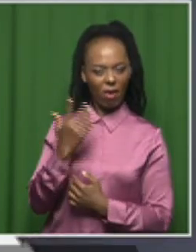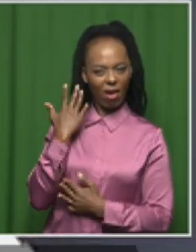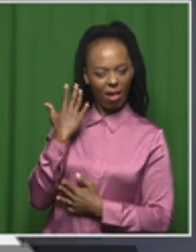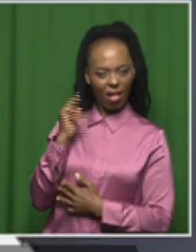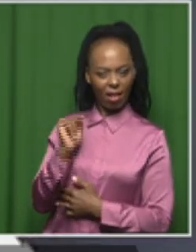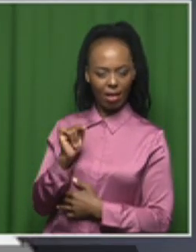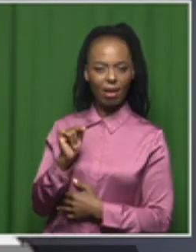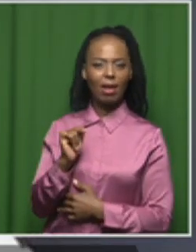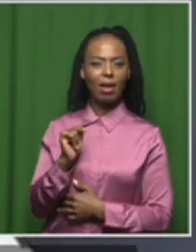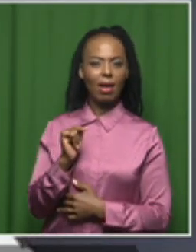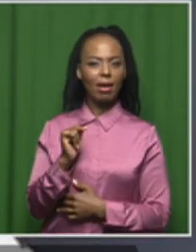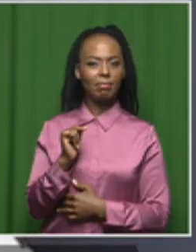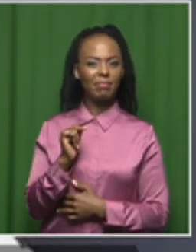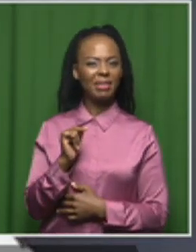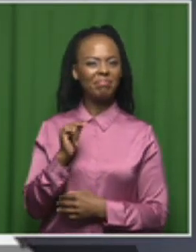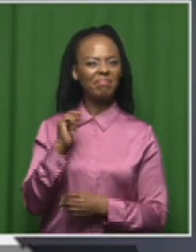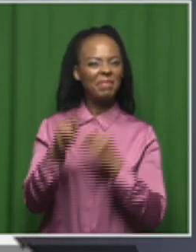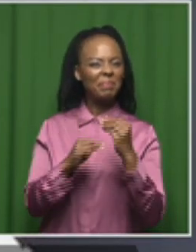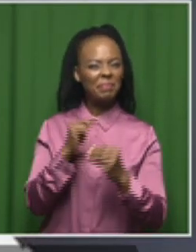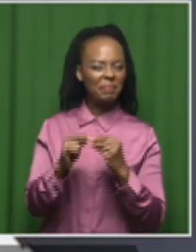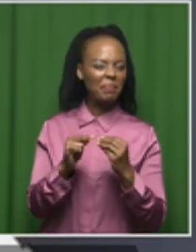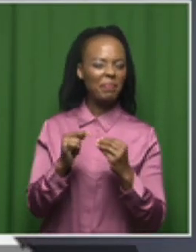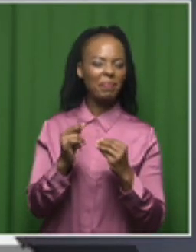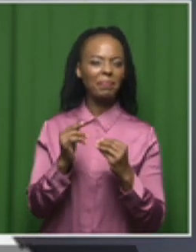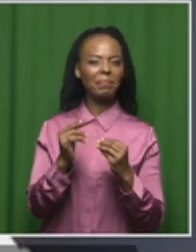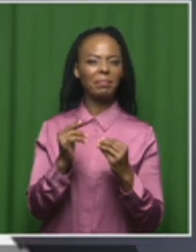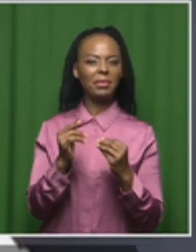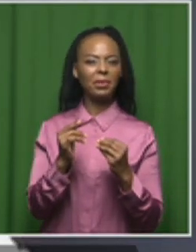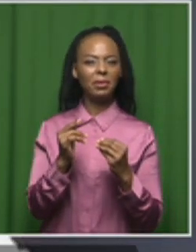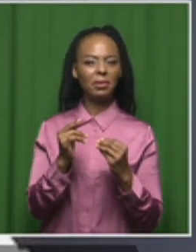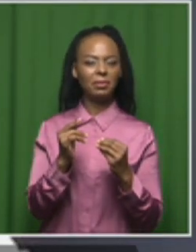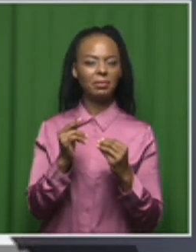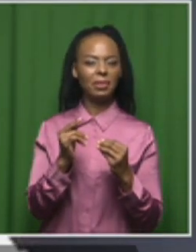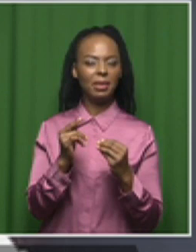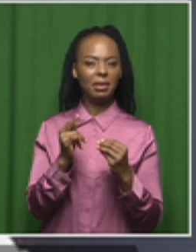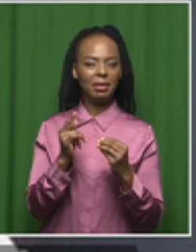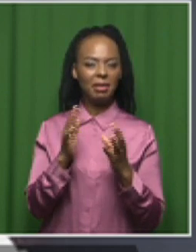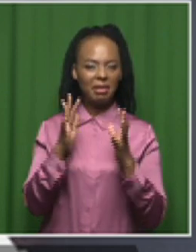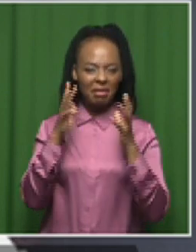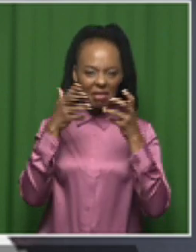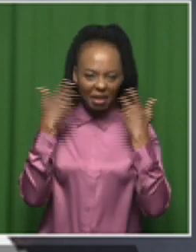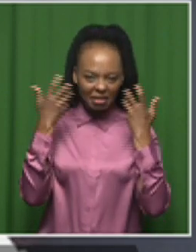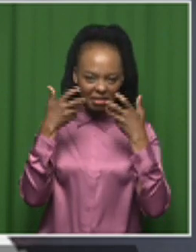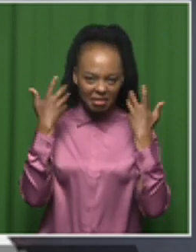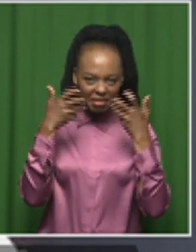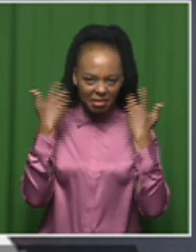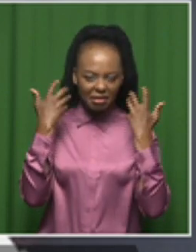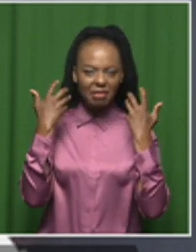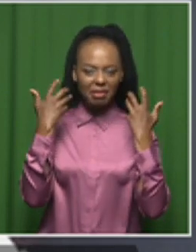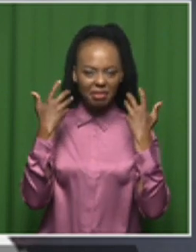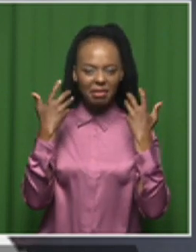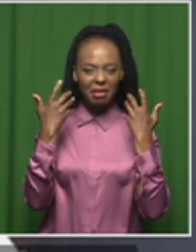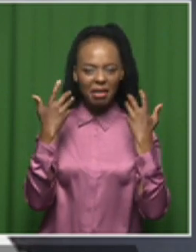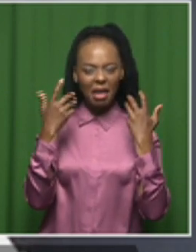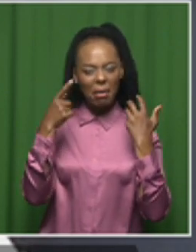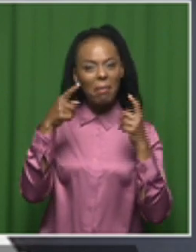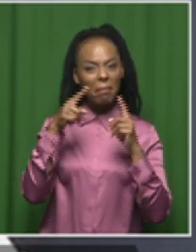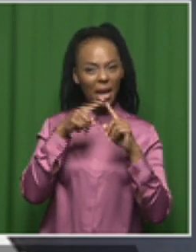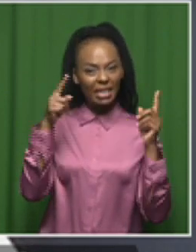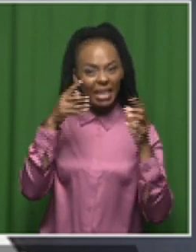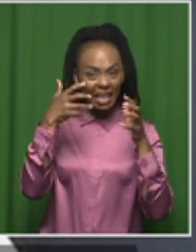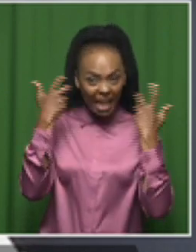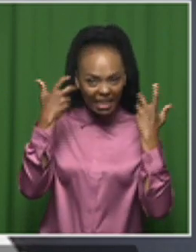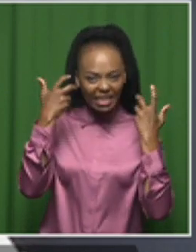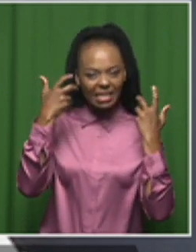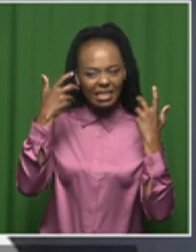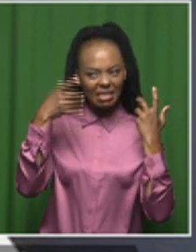a mischievous, smart little cat who has ambitions to